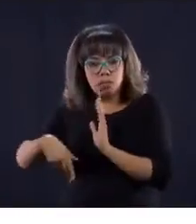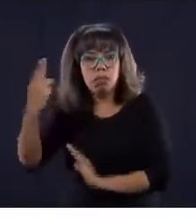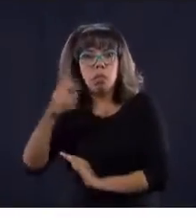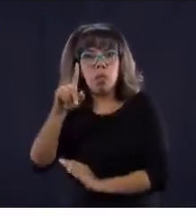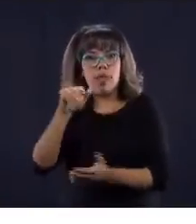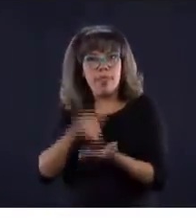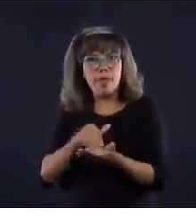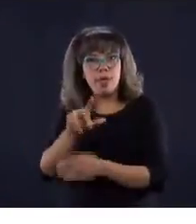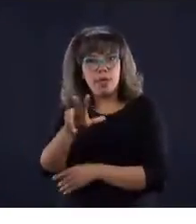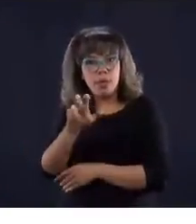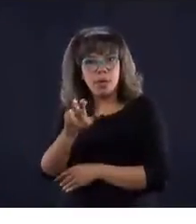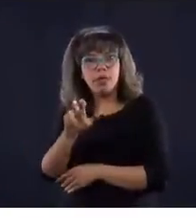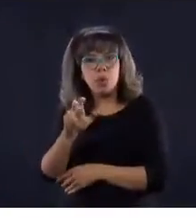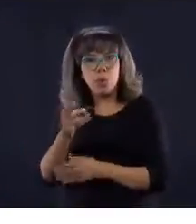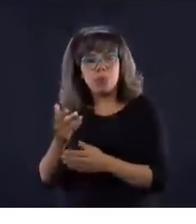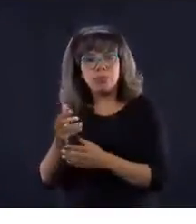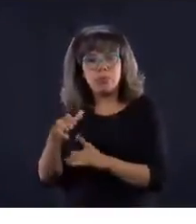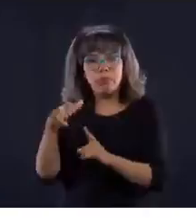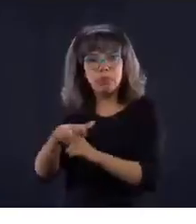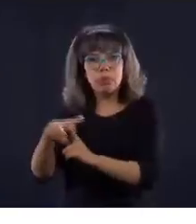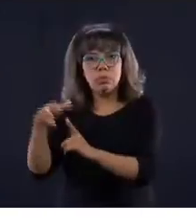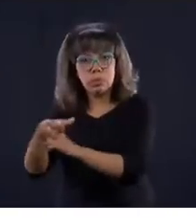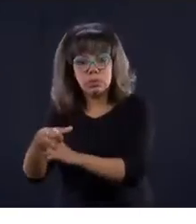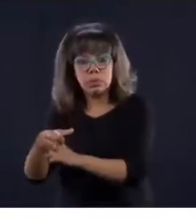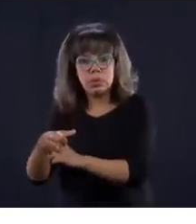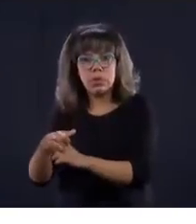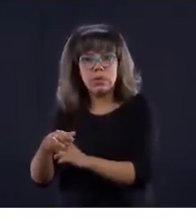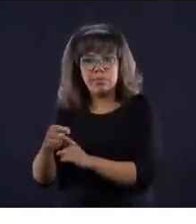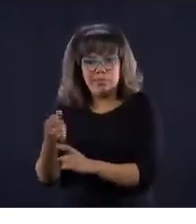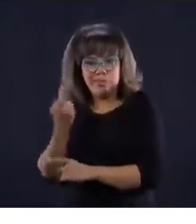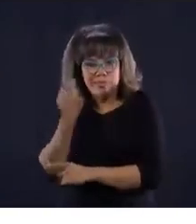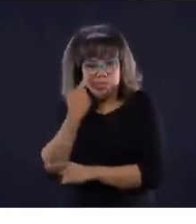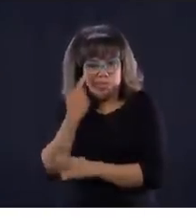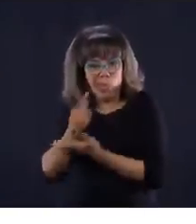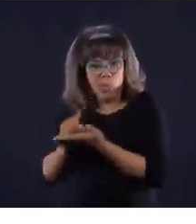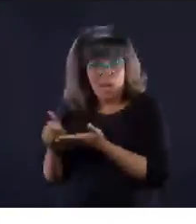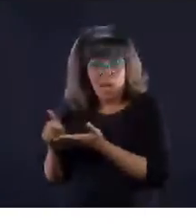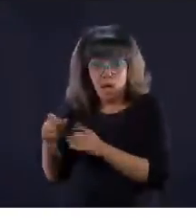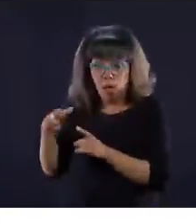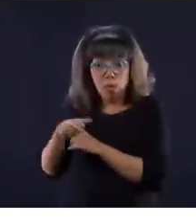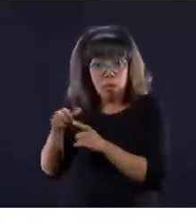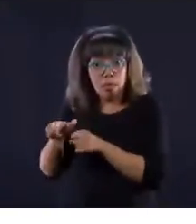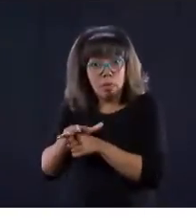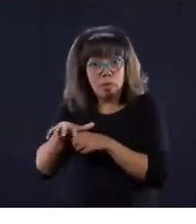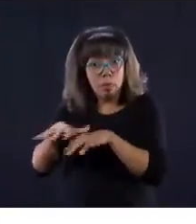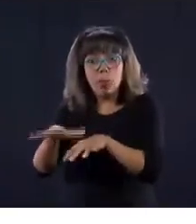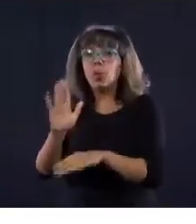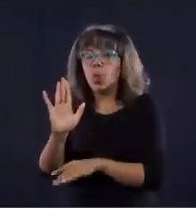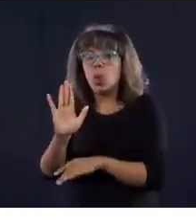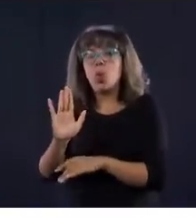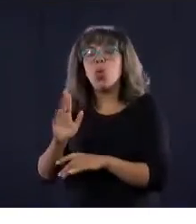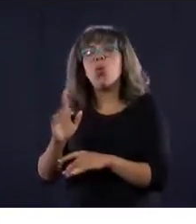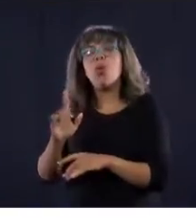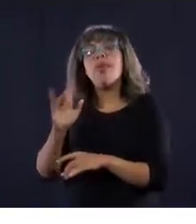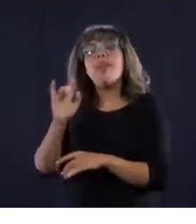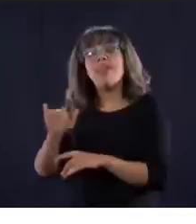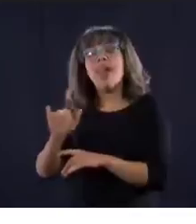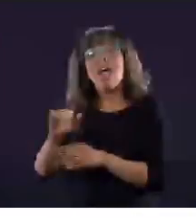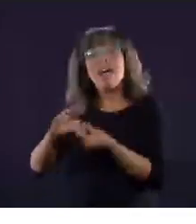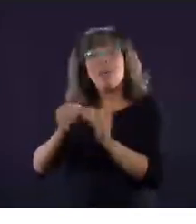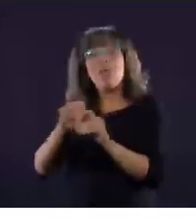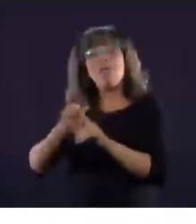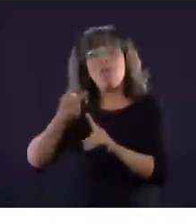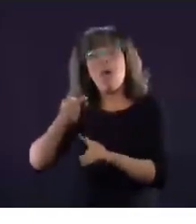Pouliot, CTV News. Hi. Some businesses opened today outside the Greater Montreal. They